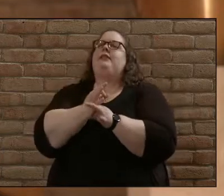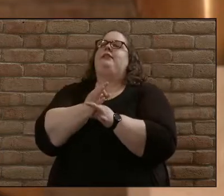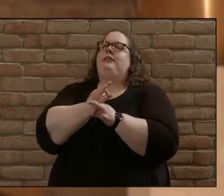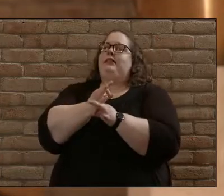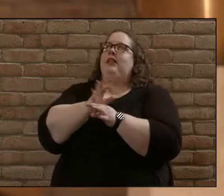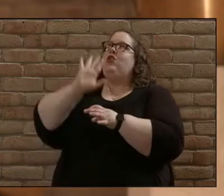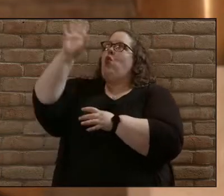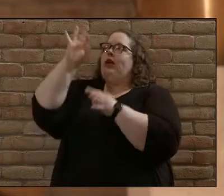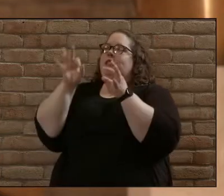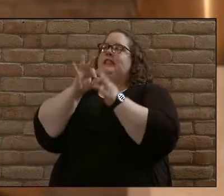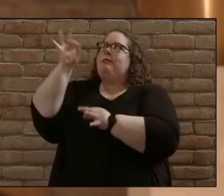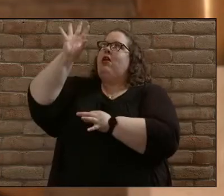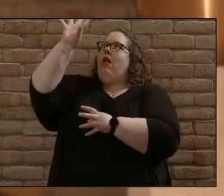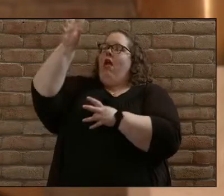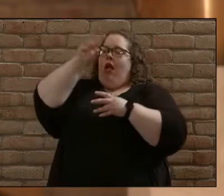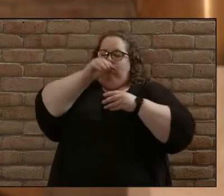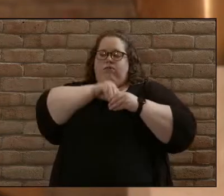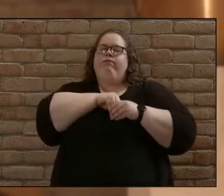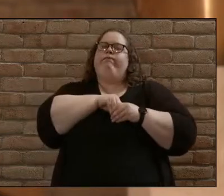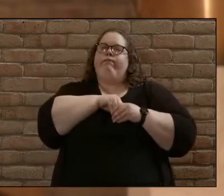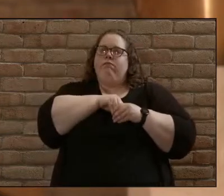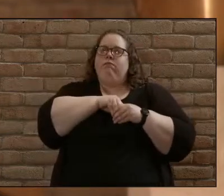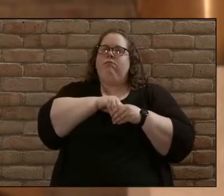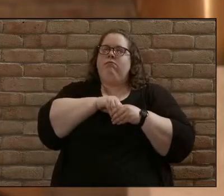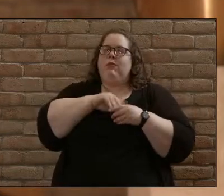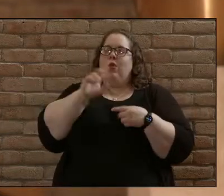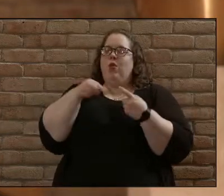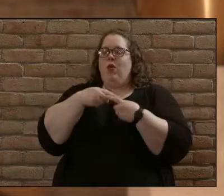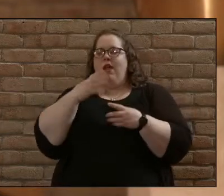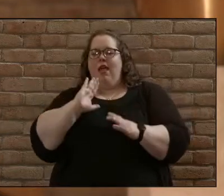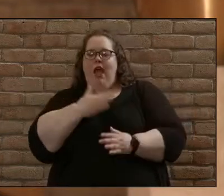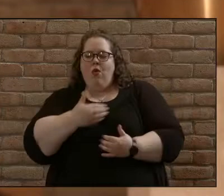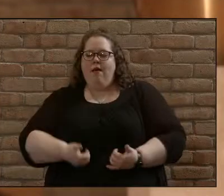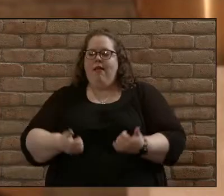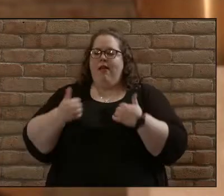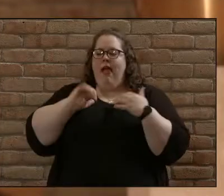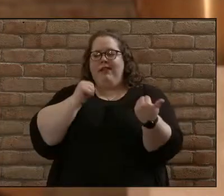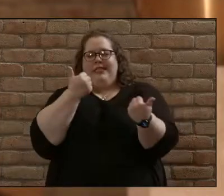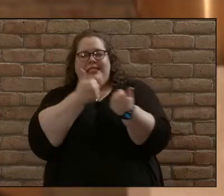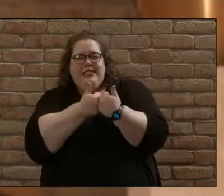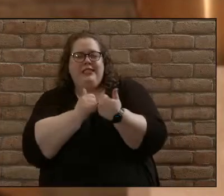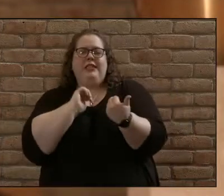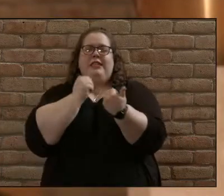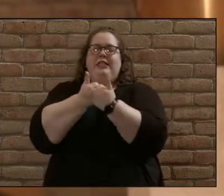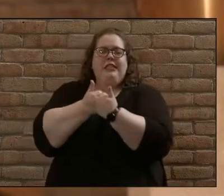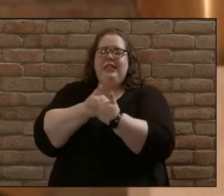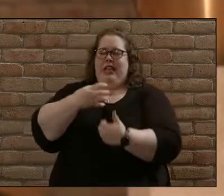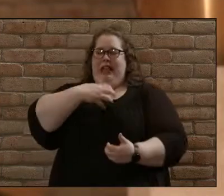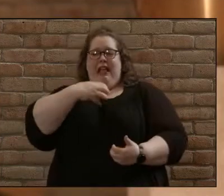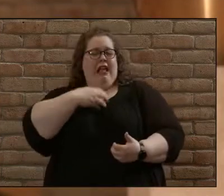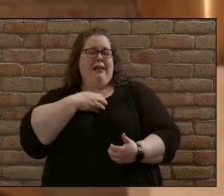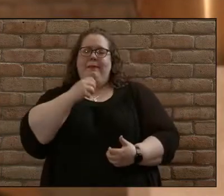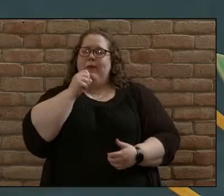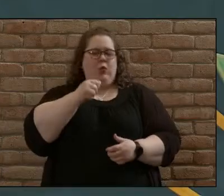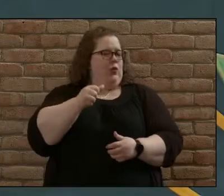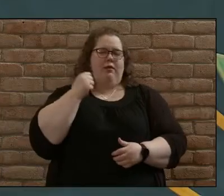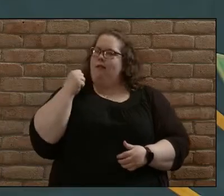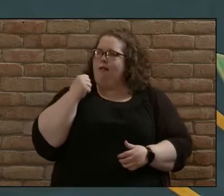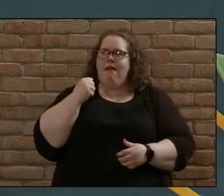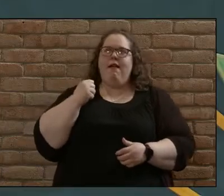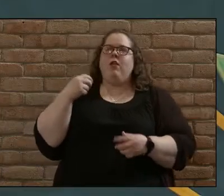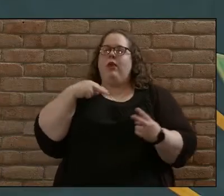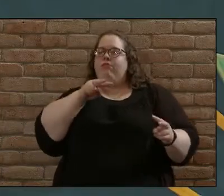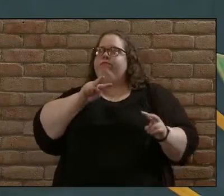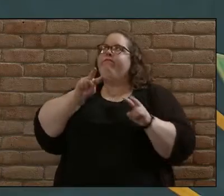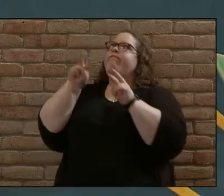your Spirit, that even when we face trials in our lives, we don't complain, but we look to you, and we find in you